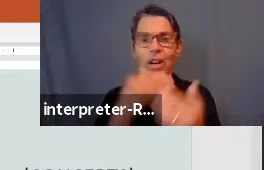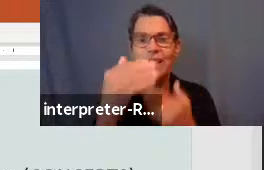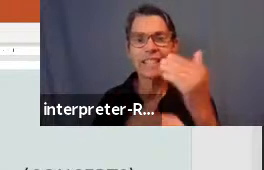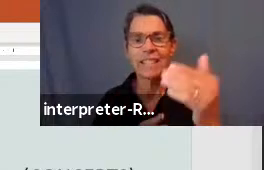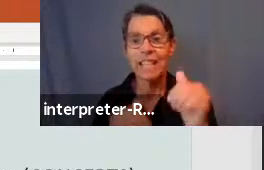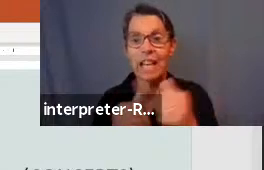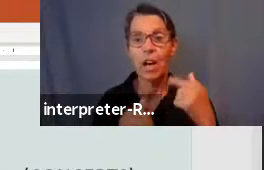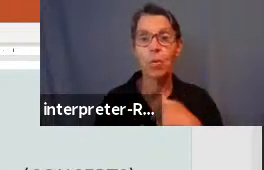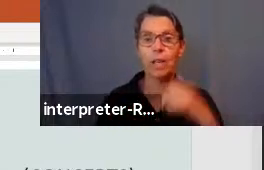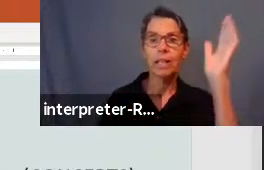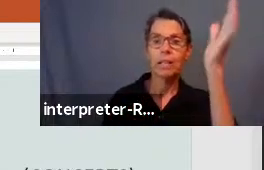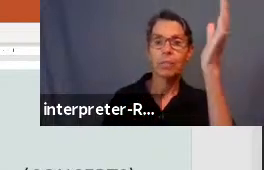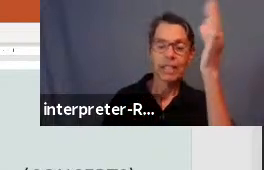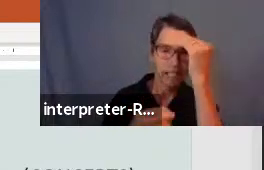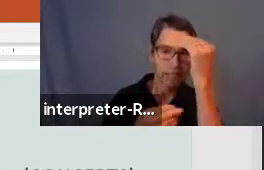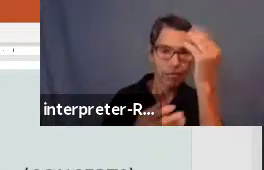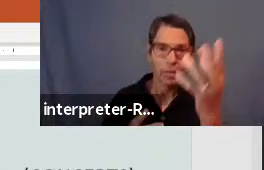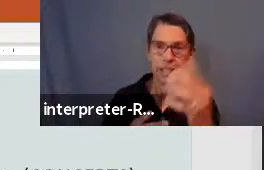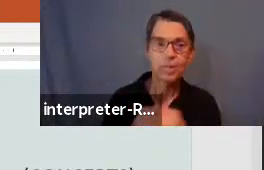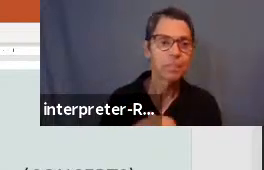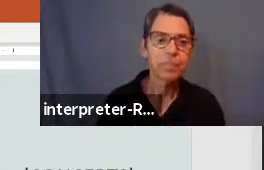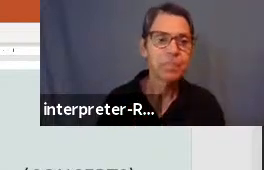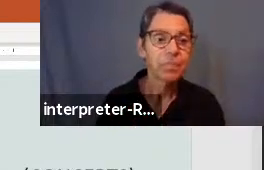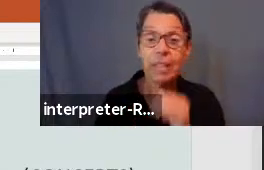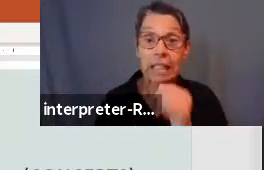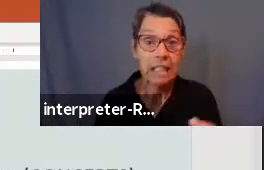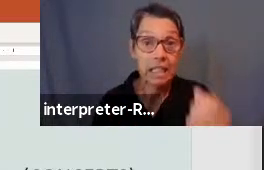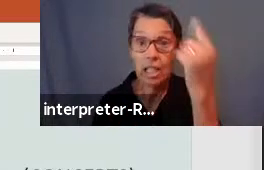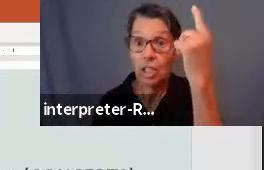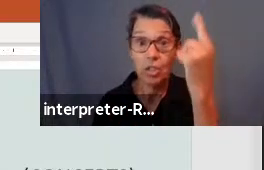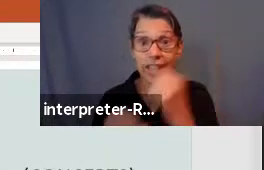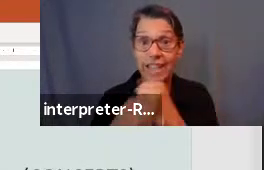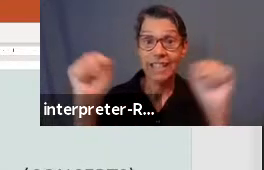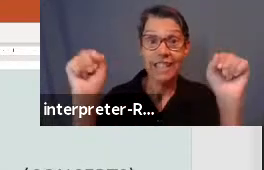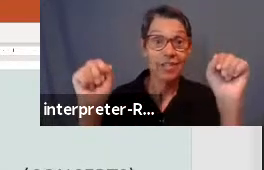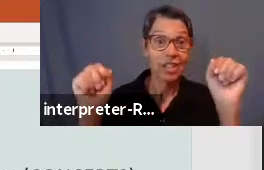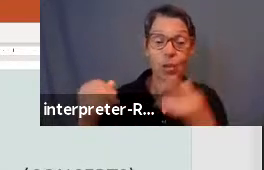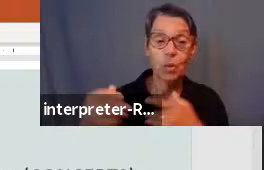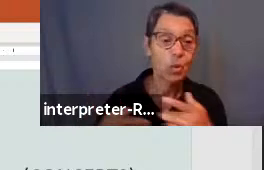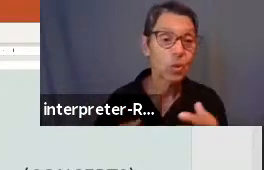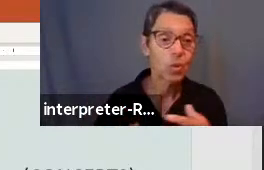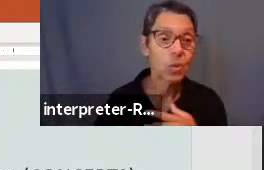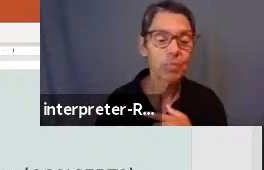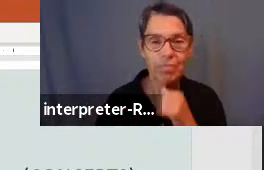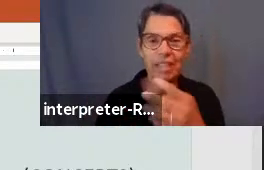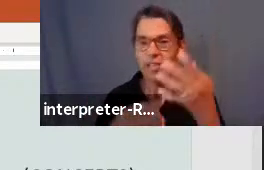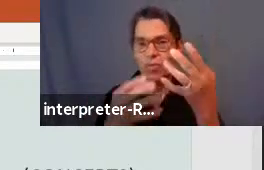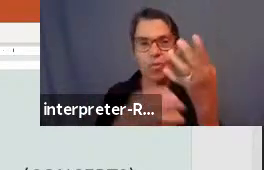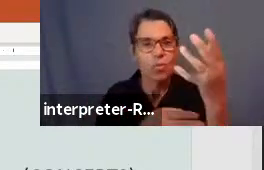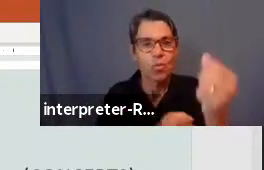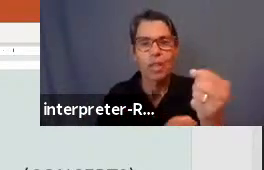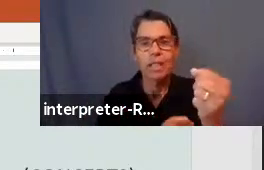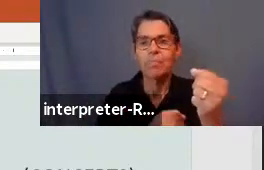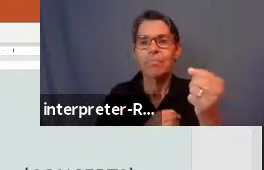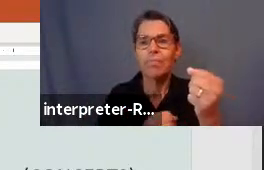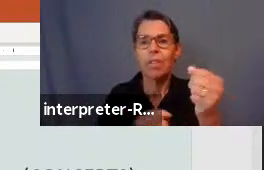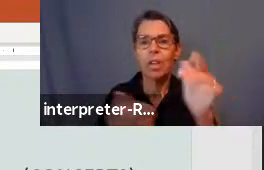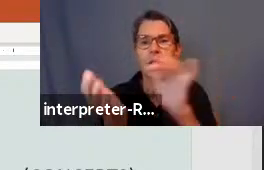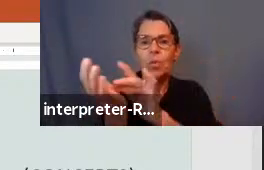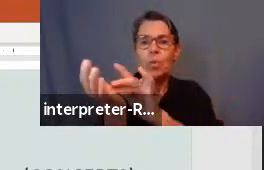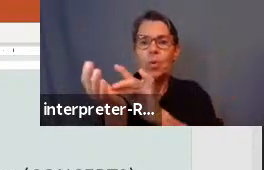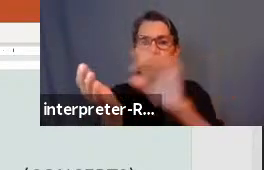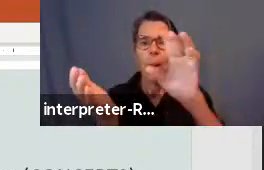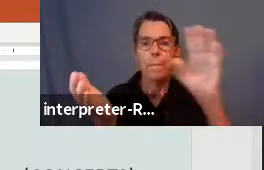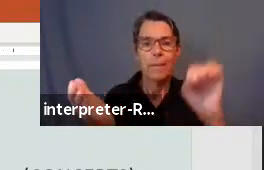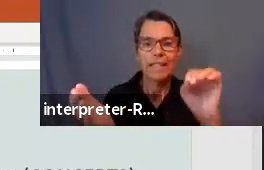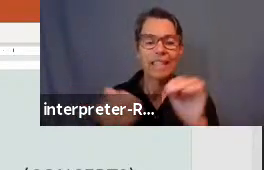the information as we have it, not understanding the safety concerns and not trusting the drug companies, and then being worried